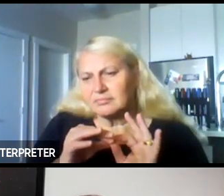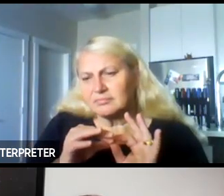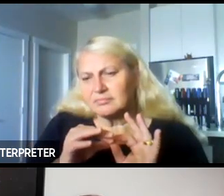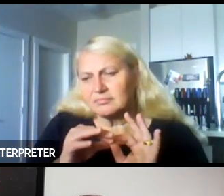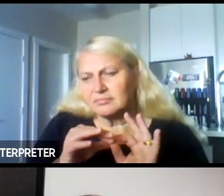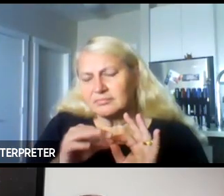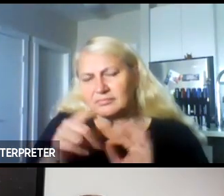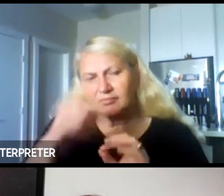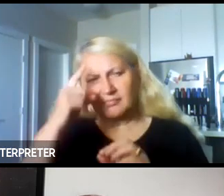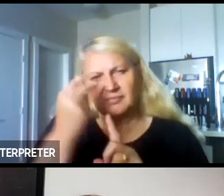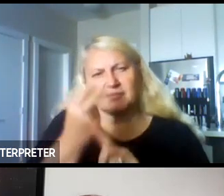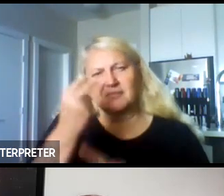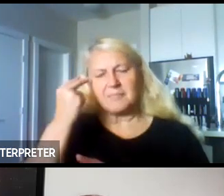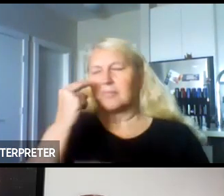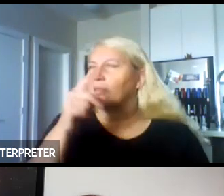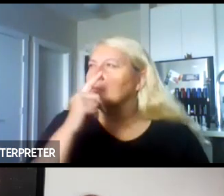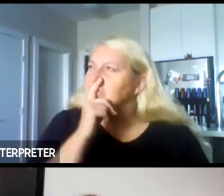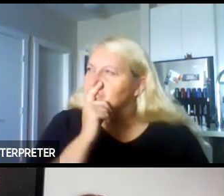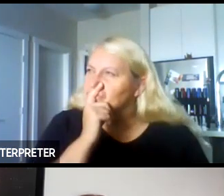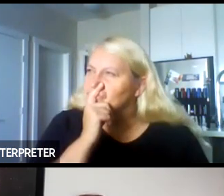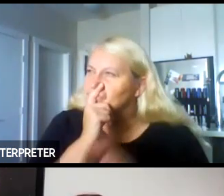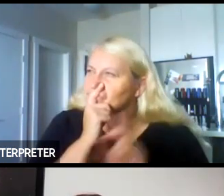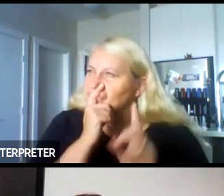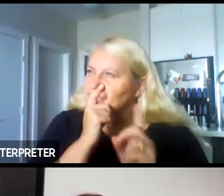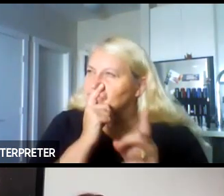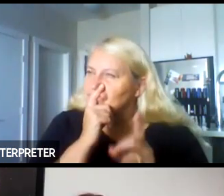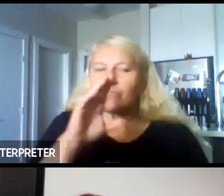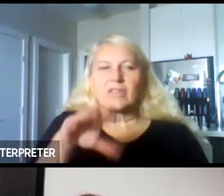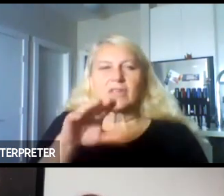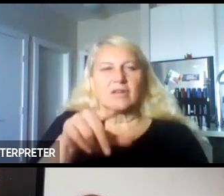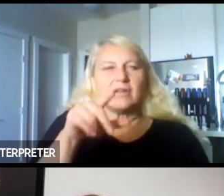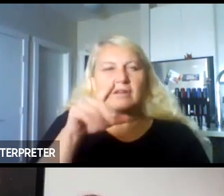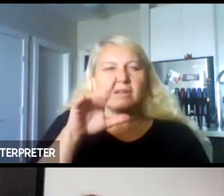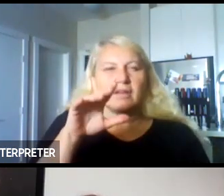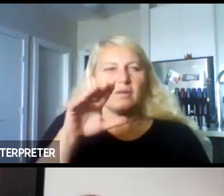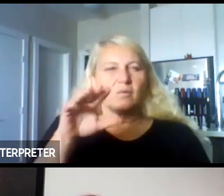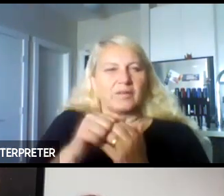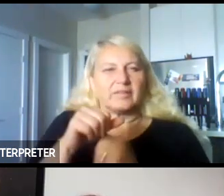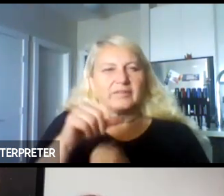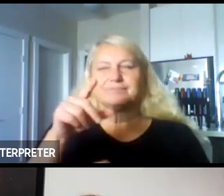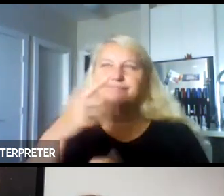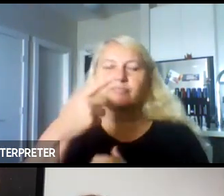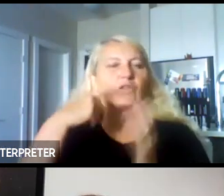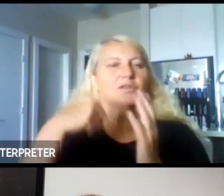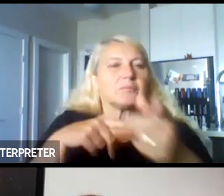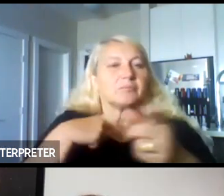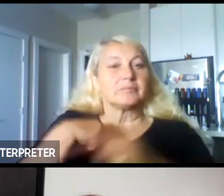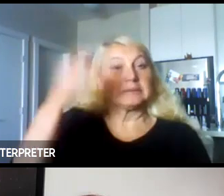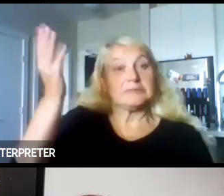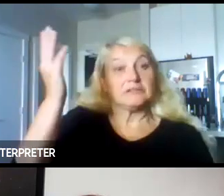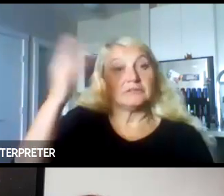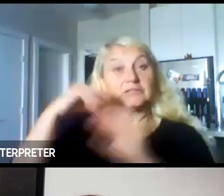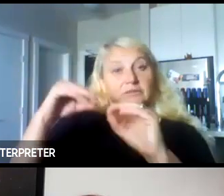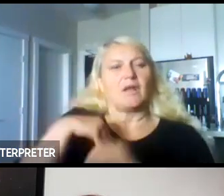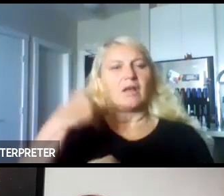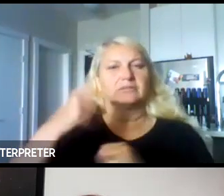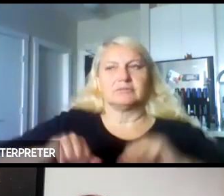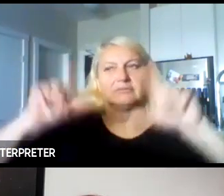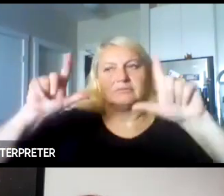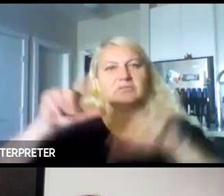something that Audre Lorde, whenever I teach in a lecture, I always start off with a slide of Audre